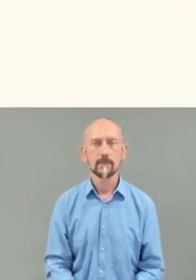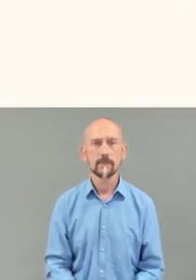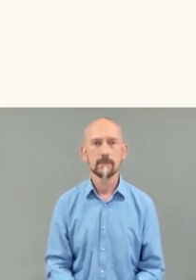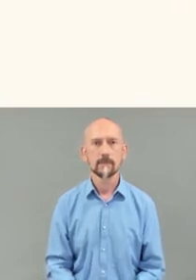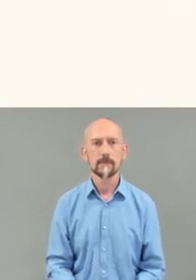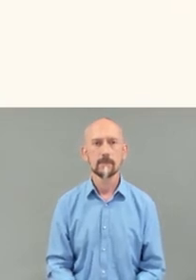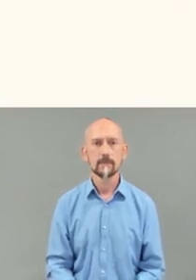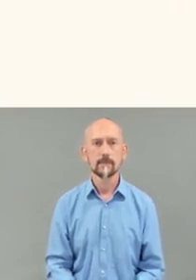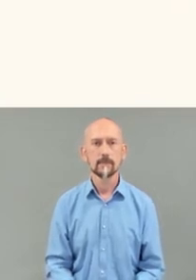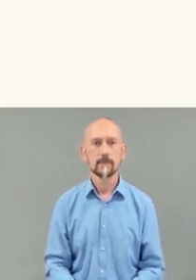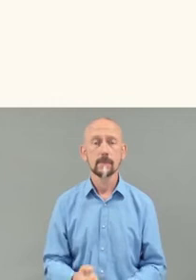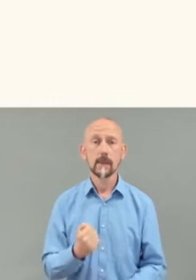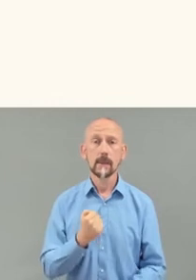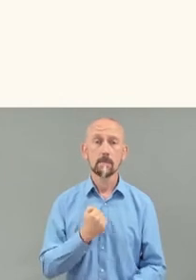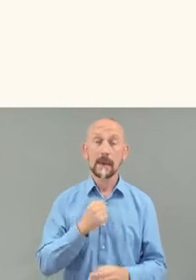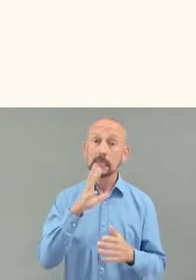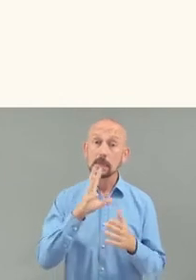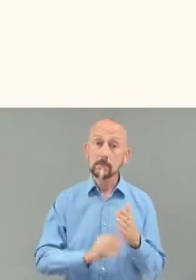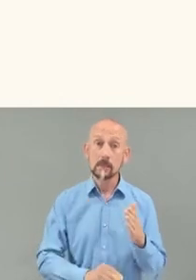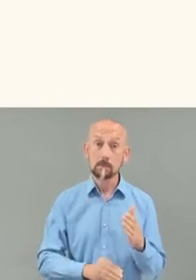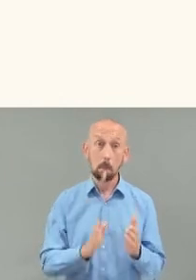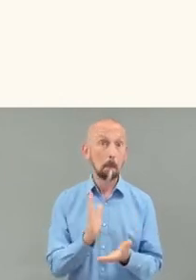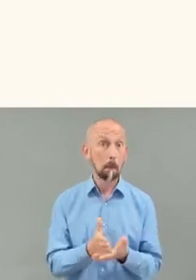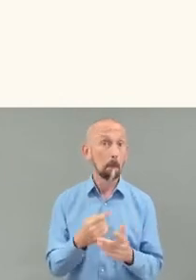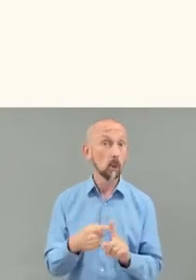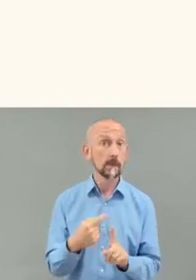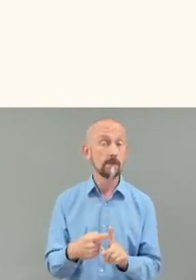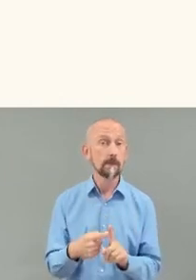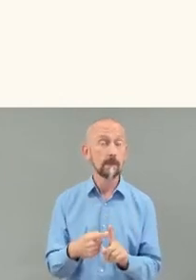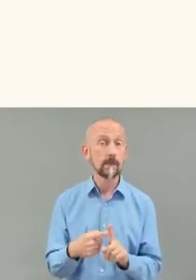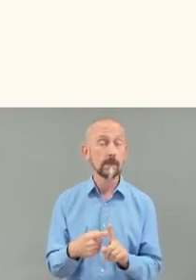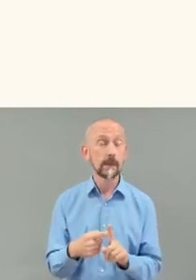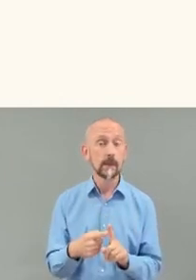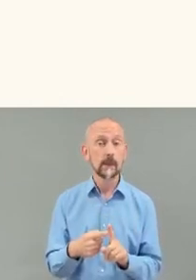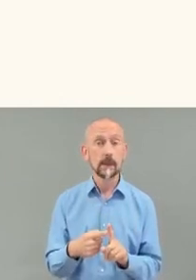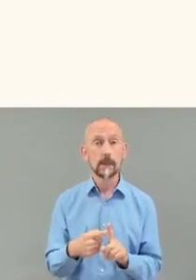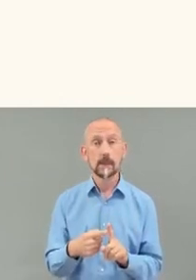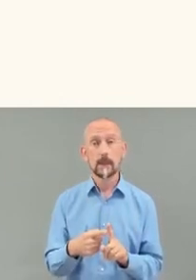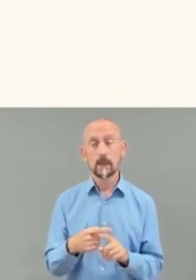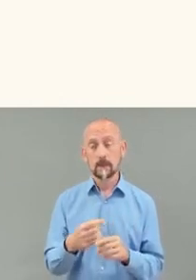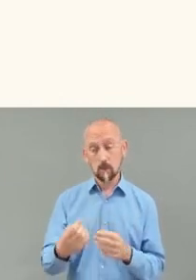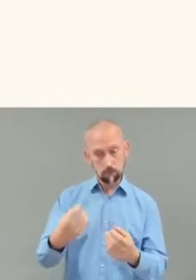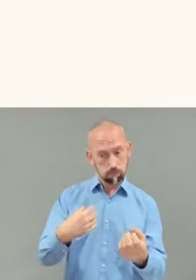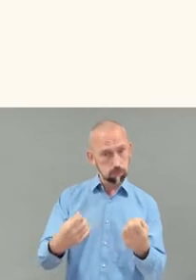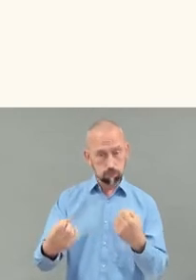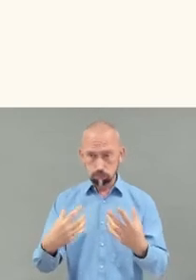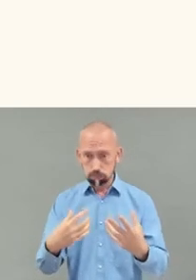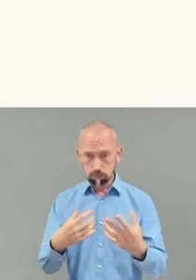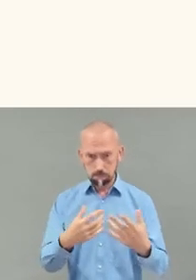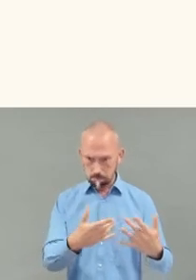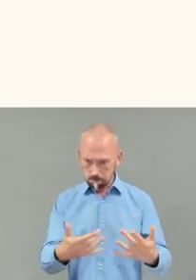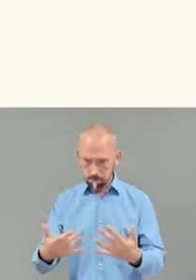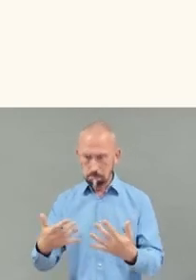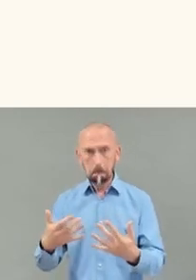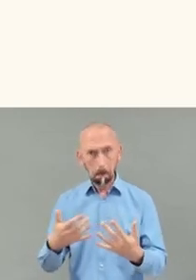So my experience has been really positive. I've seen how, from looking at the responses and from some of the messages